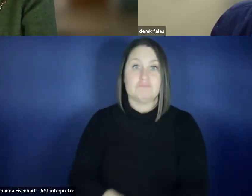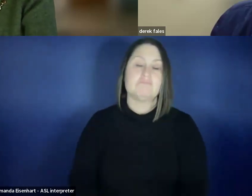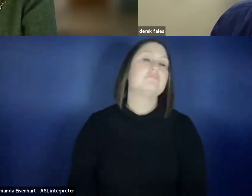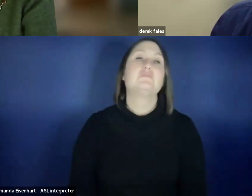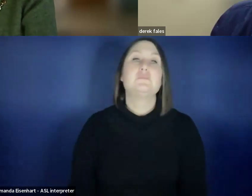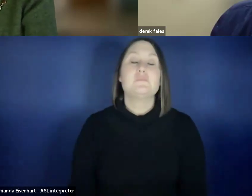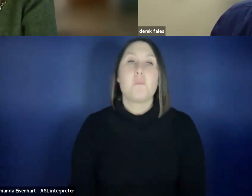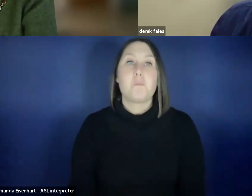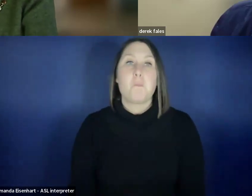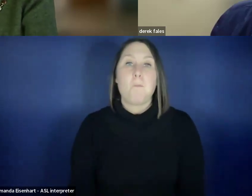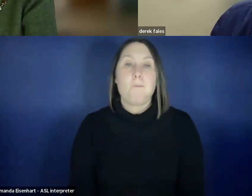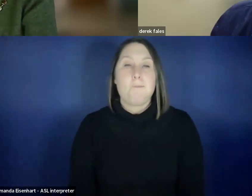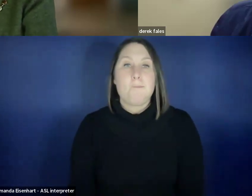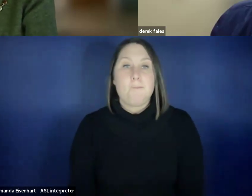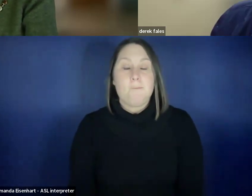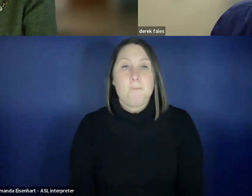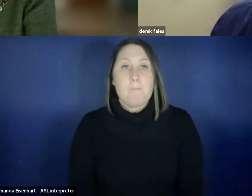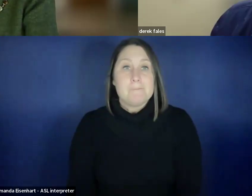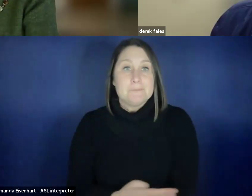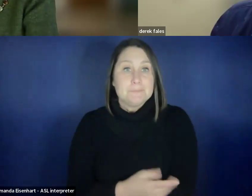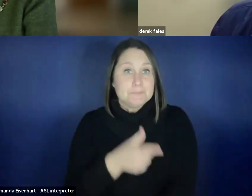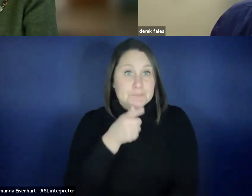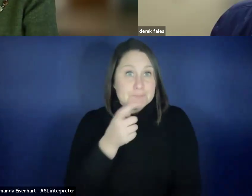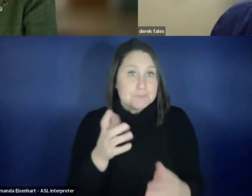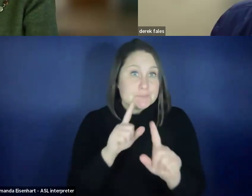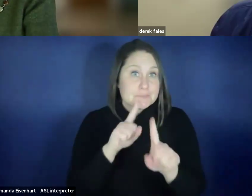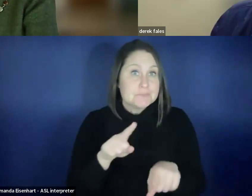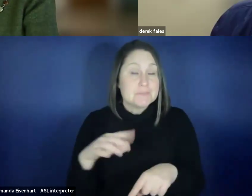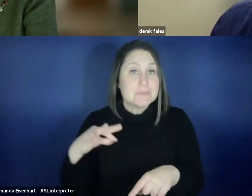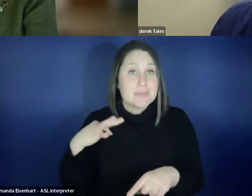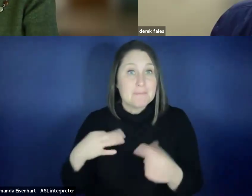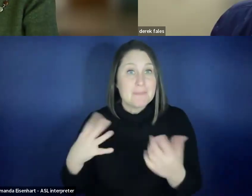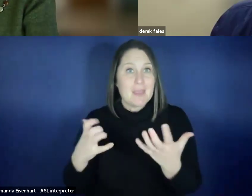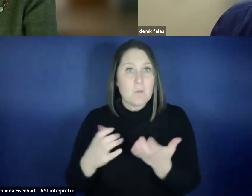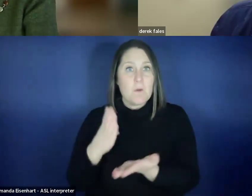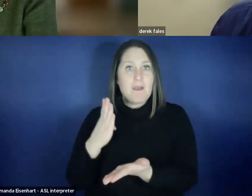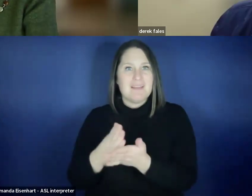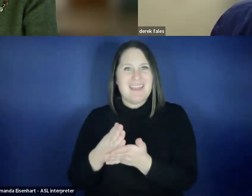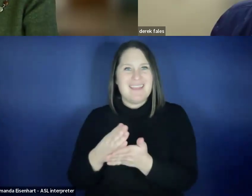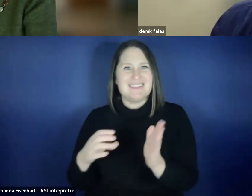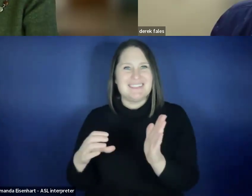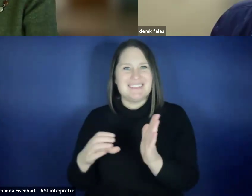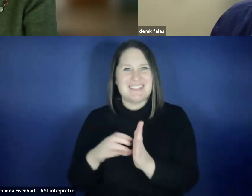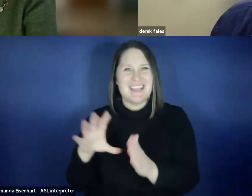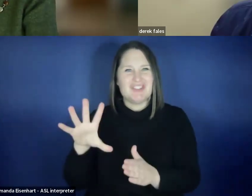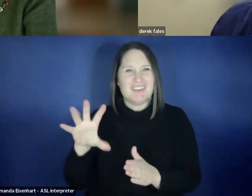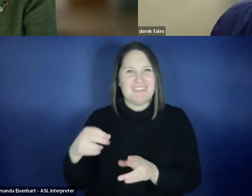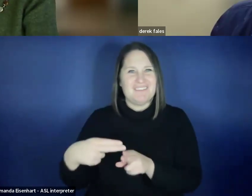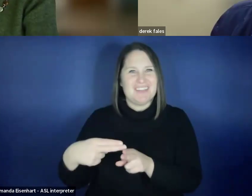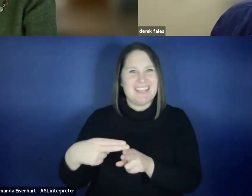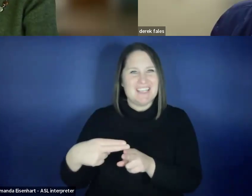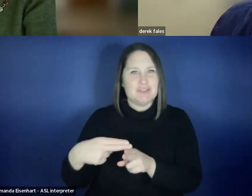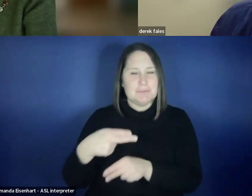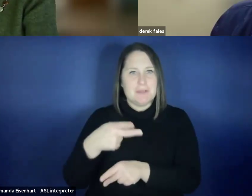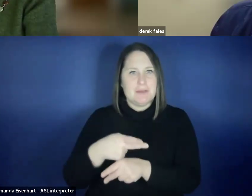And then I don't know who wants to answer this one, but is Maine seeking to end section 50 intermediate care facilities for individuals